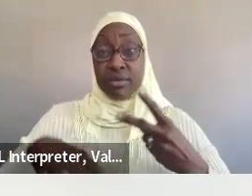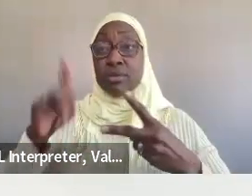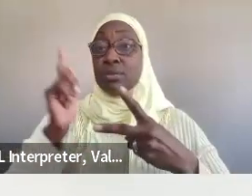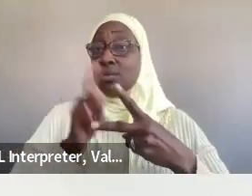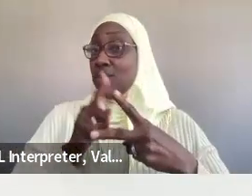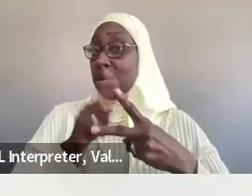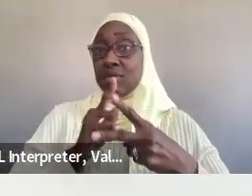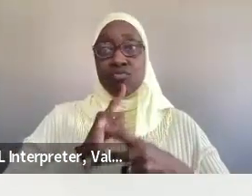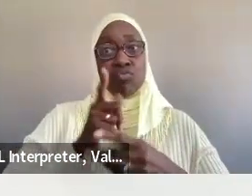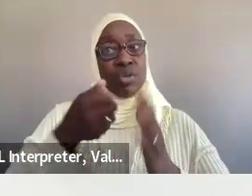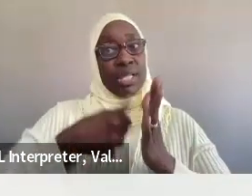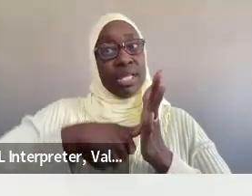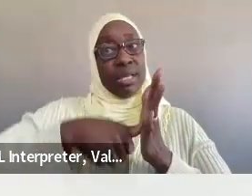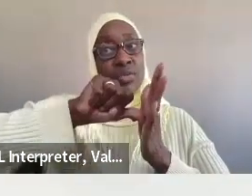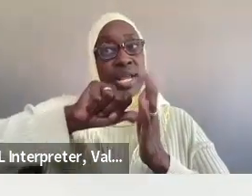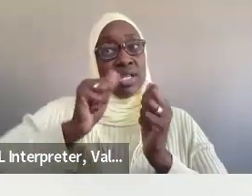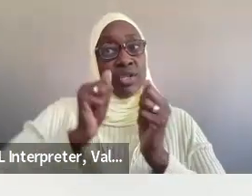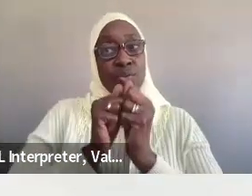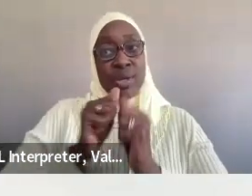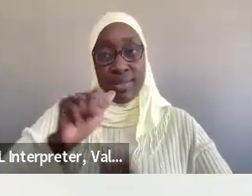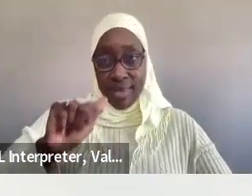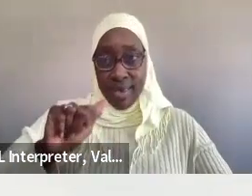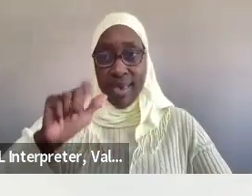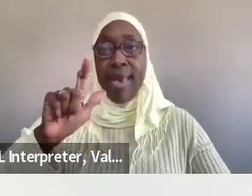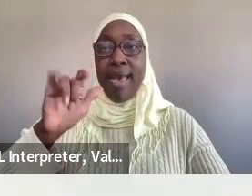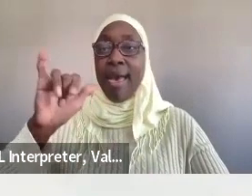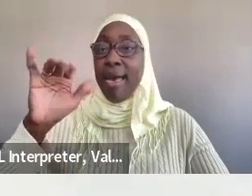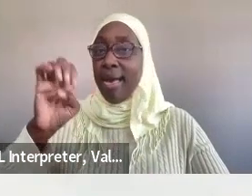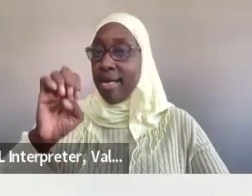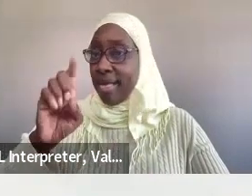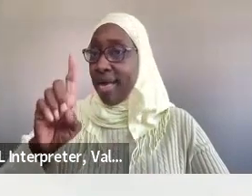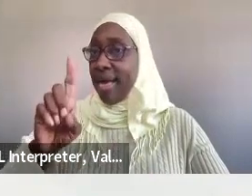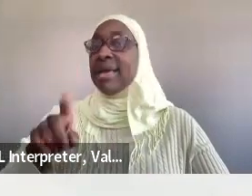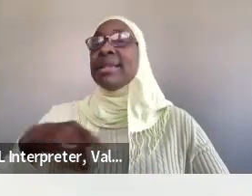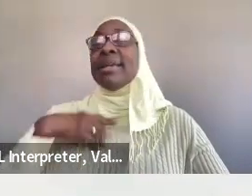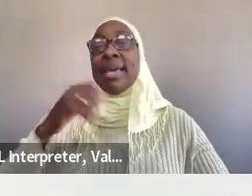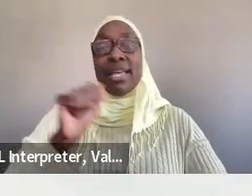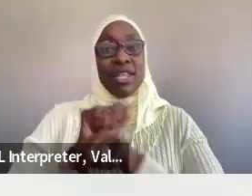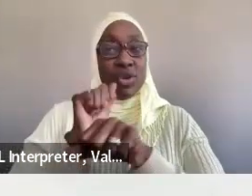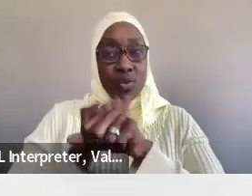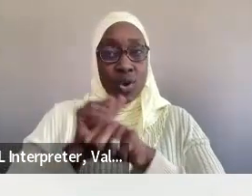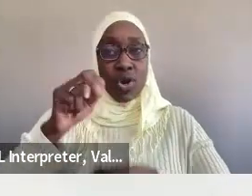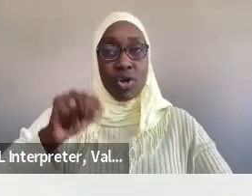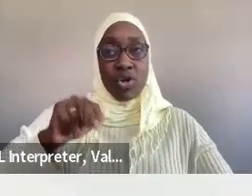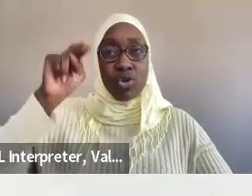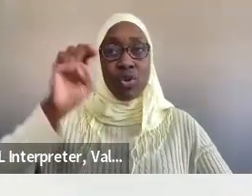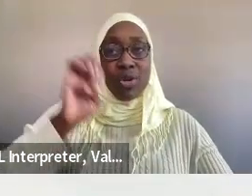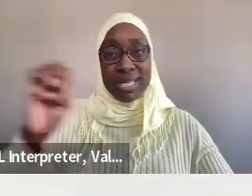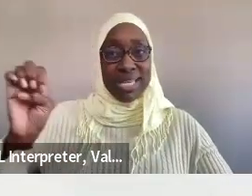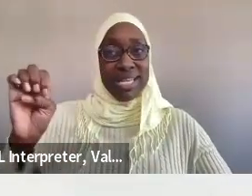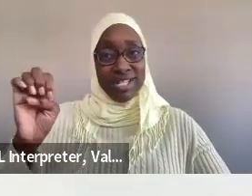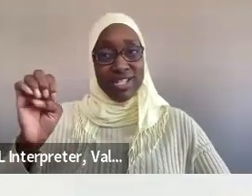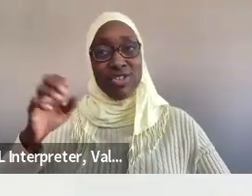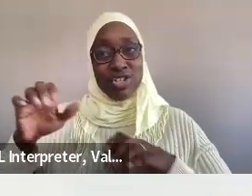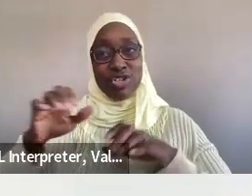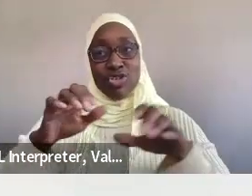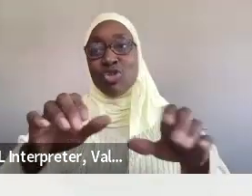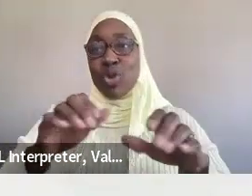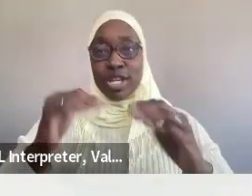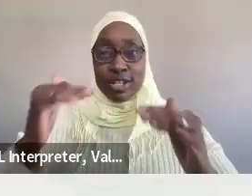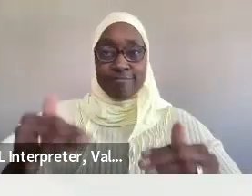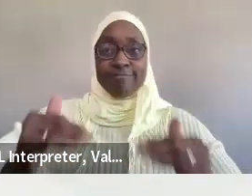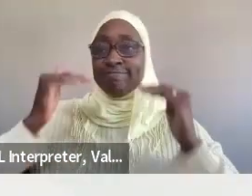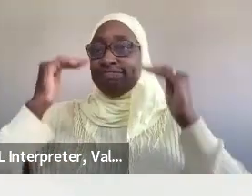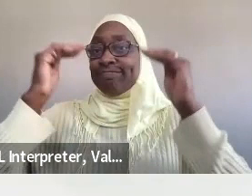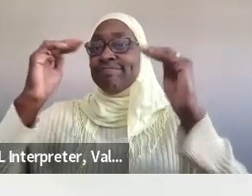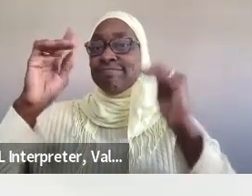impressed with what Allied and Northeastern is doing to raise disability consciousness